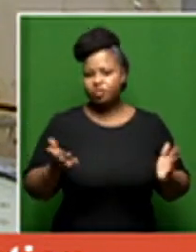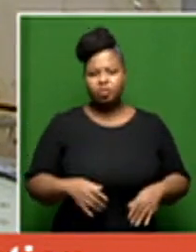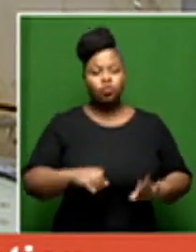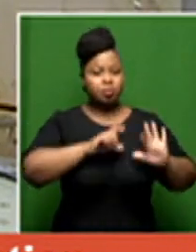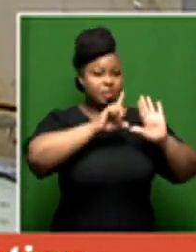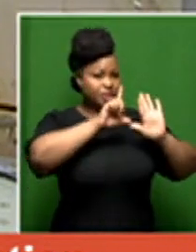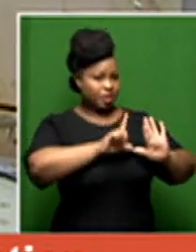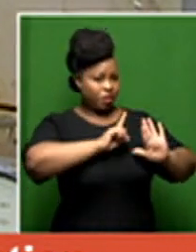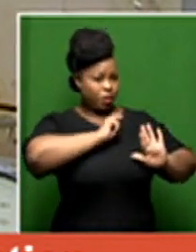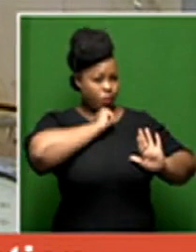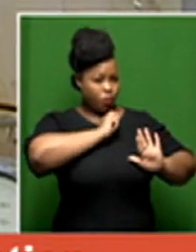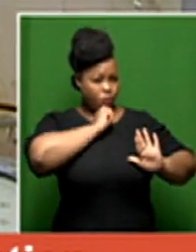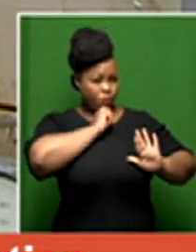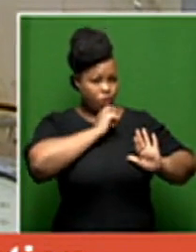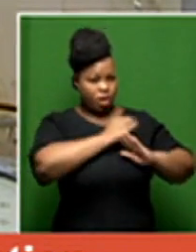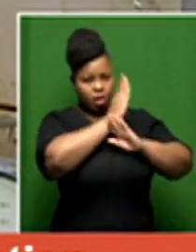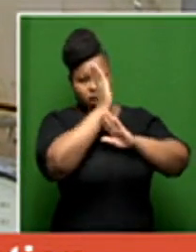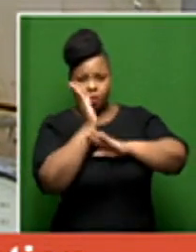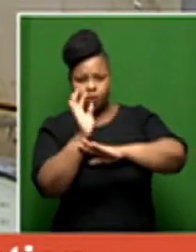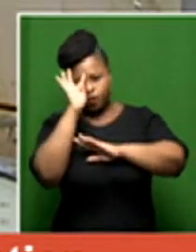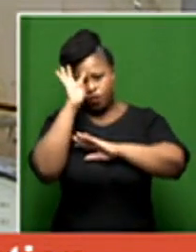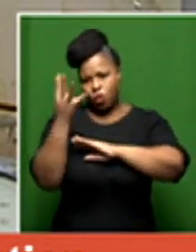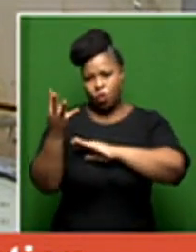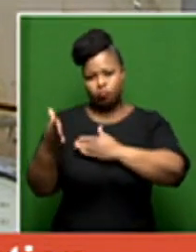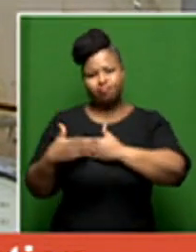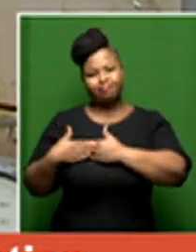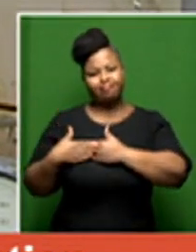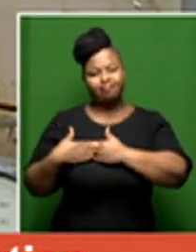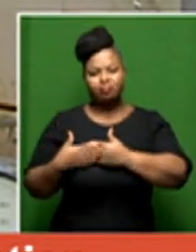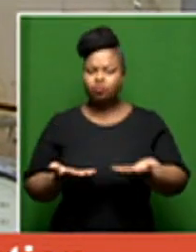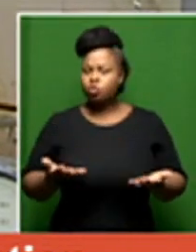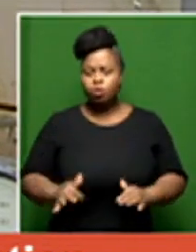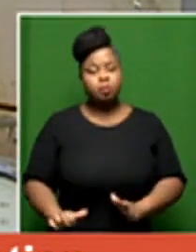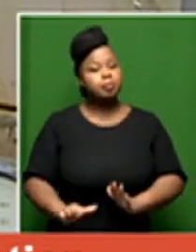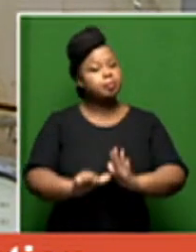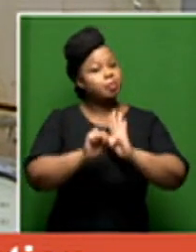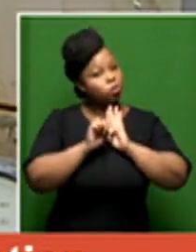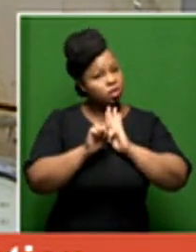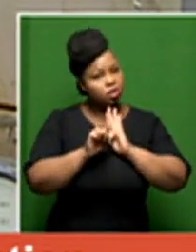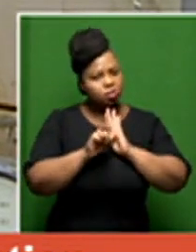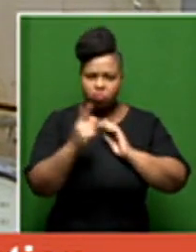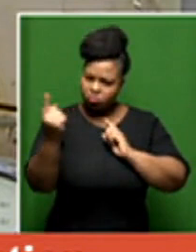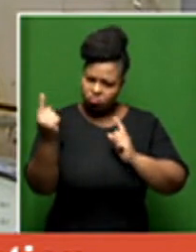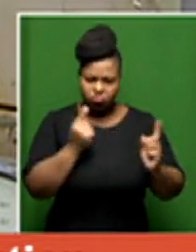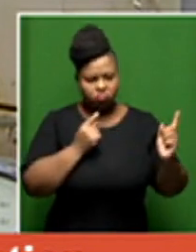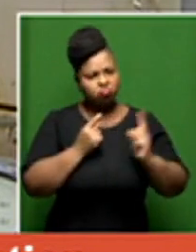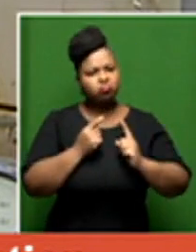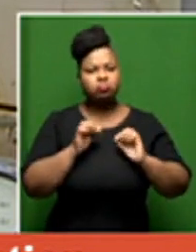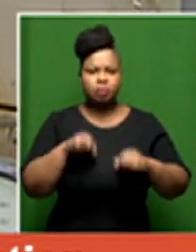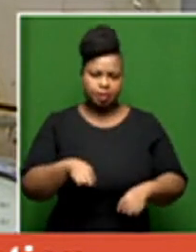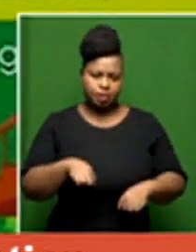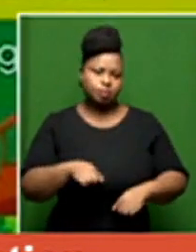from 7 a.m. till 4 p.m. So it is very important that they come